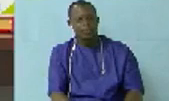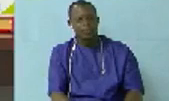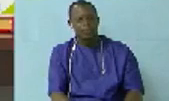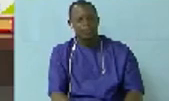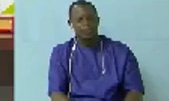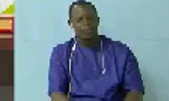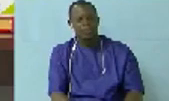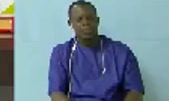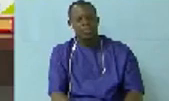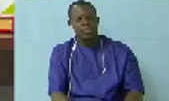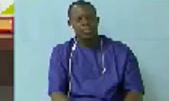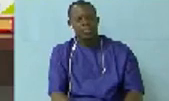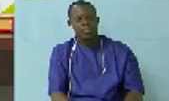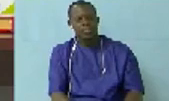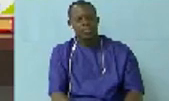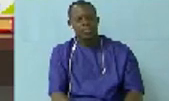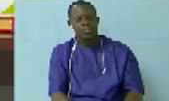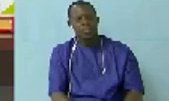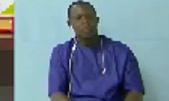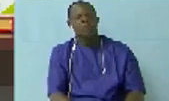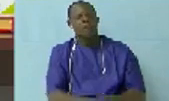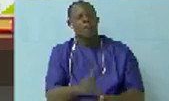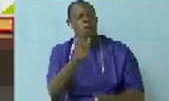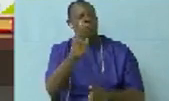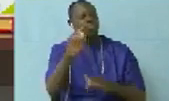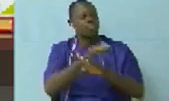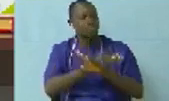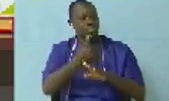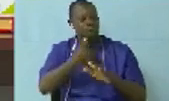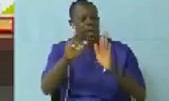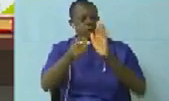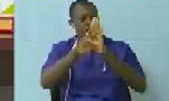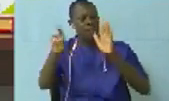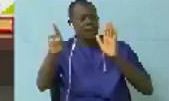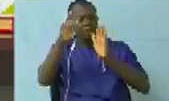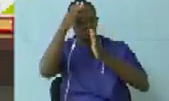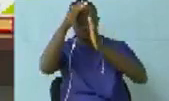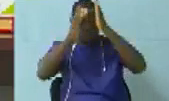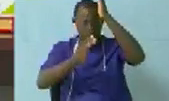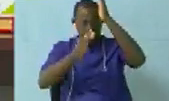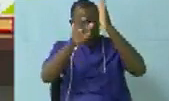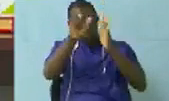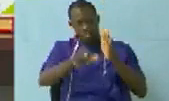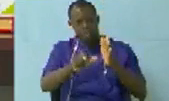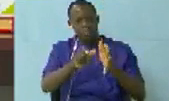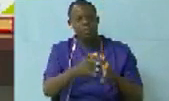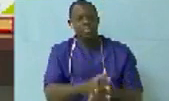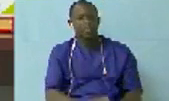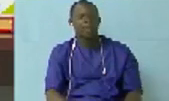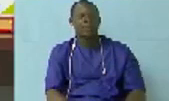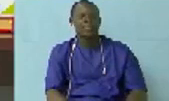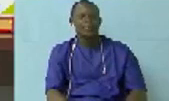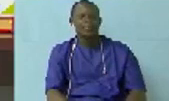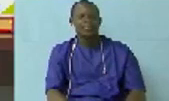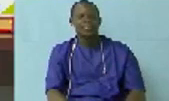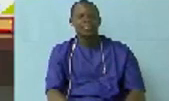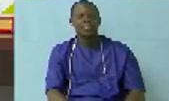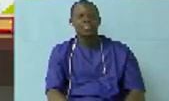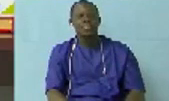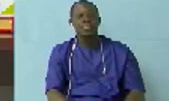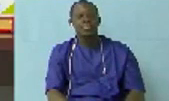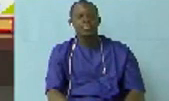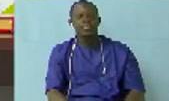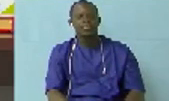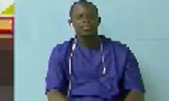But that was as a private soldier. Rutuno na makamu man rank sort of kafume